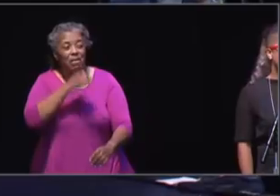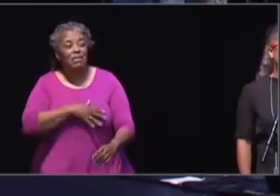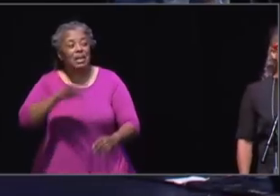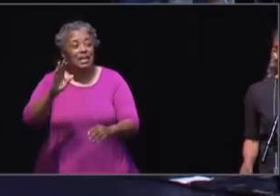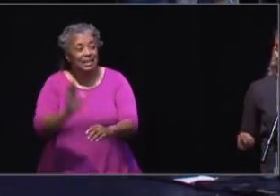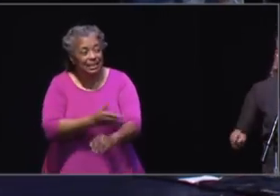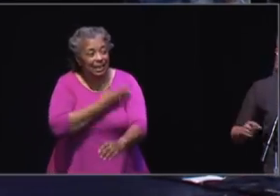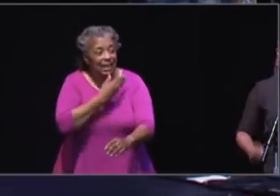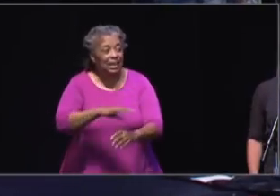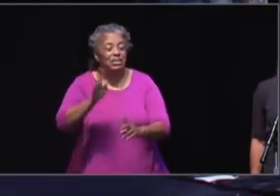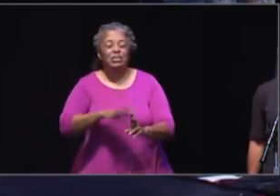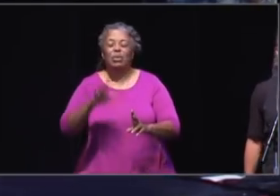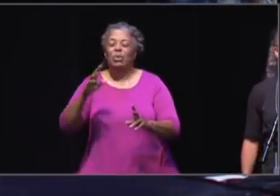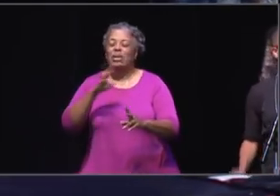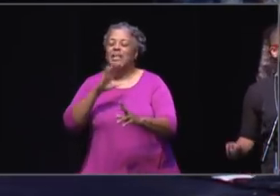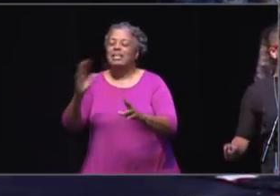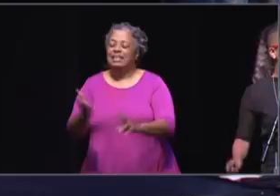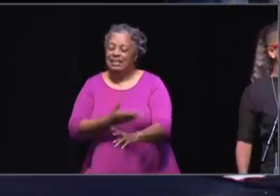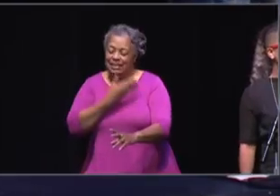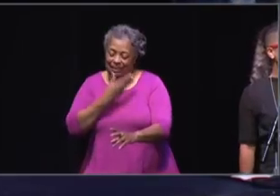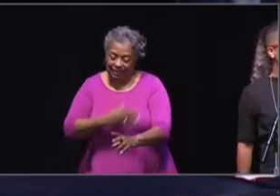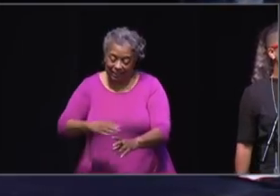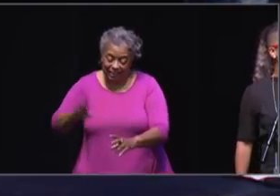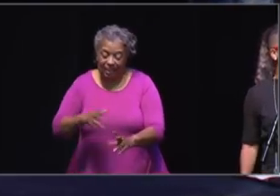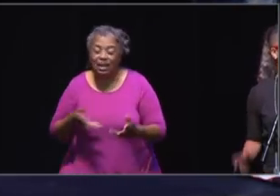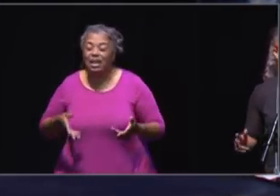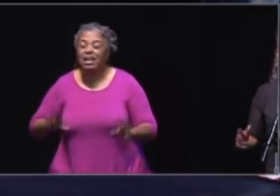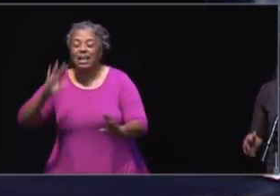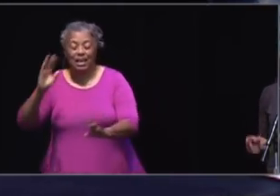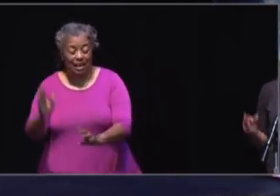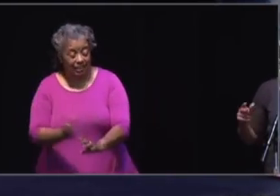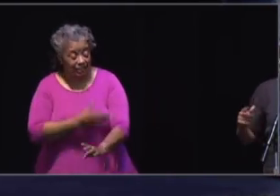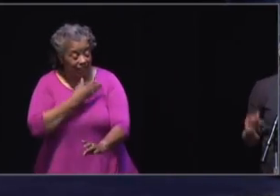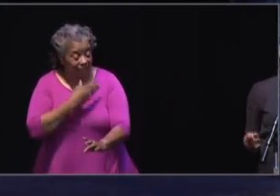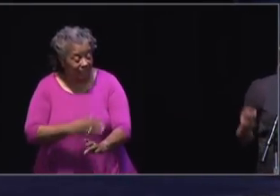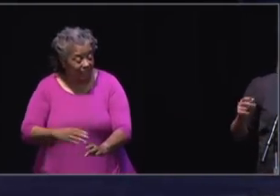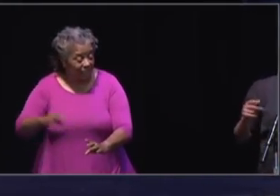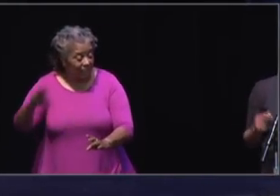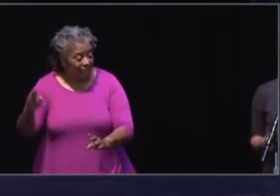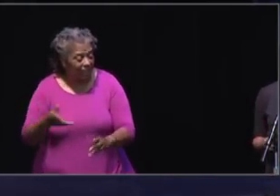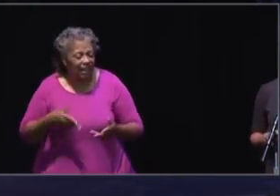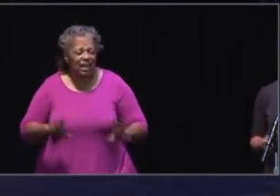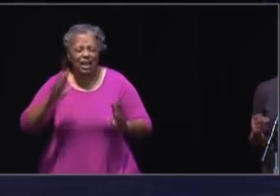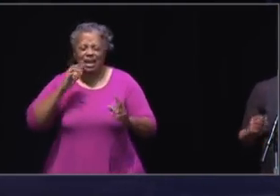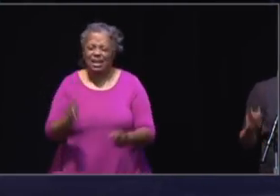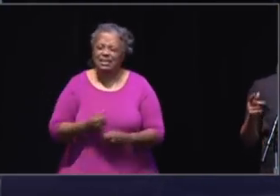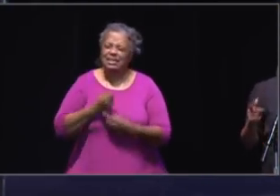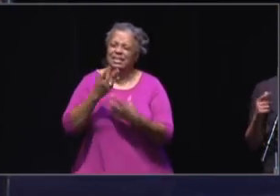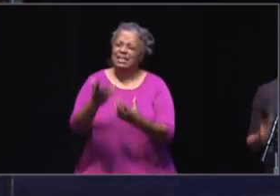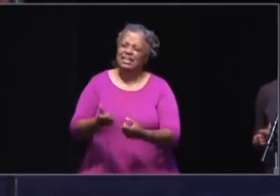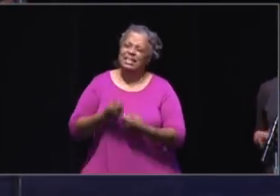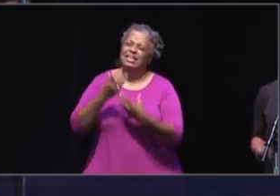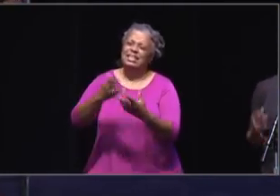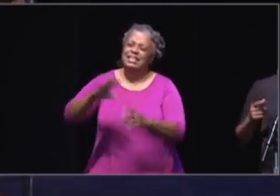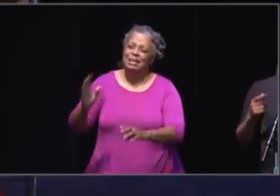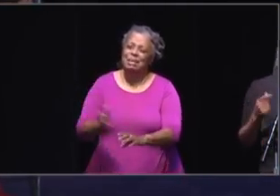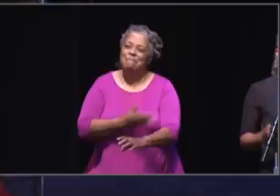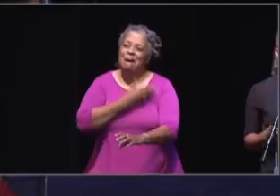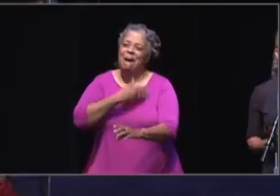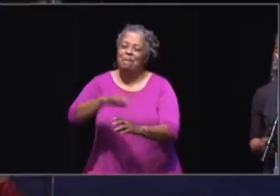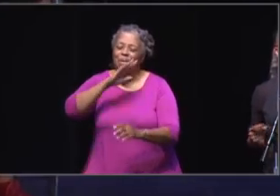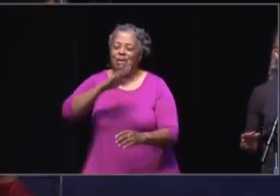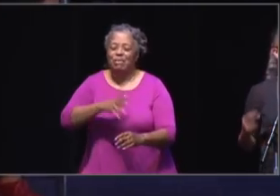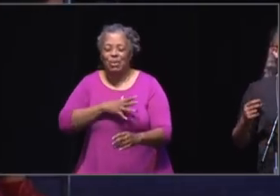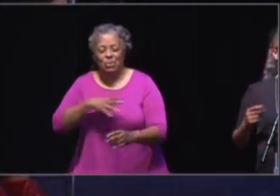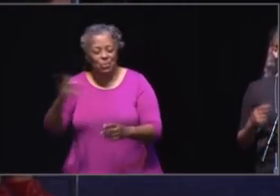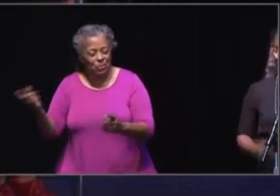power, let us sing. Now let us sing. Now let us sing. Sing to the